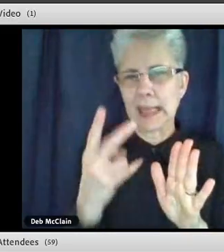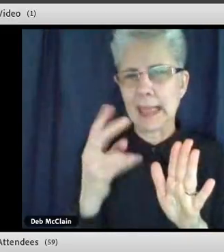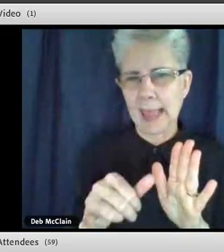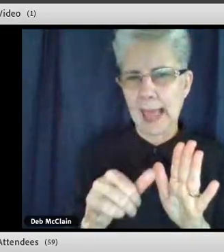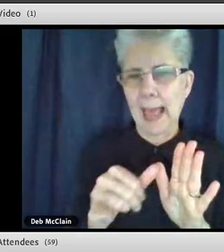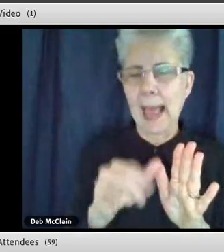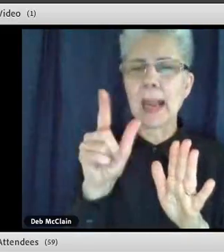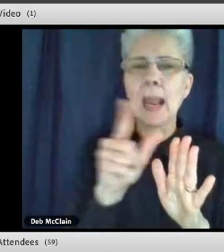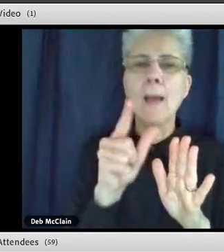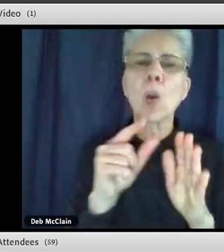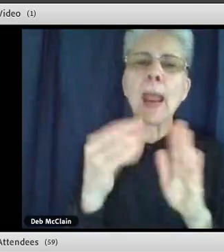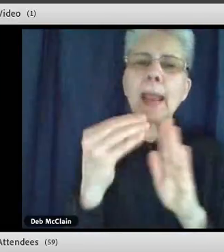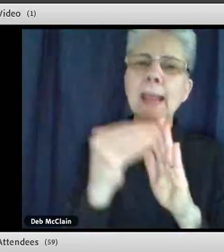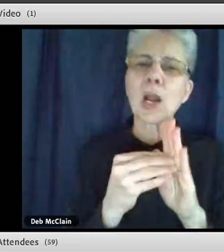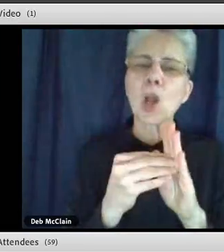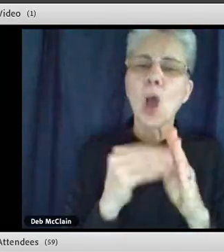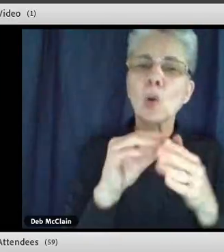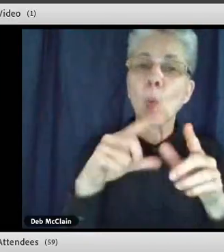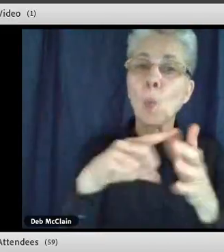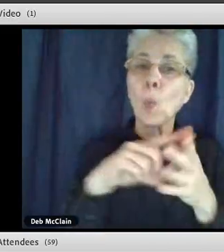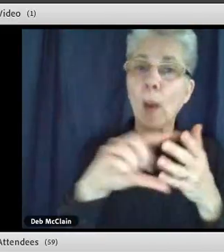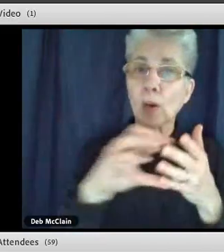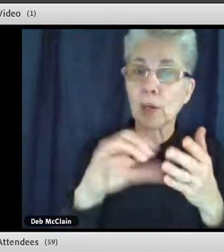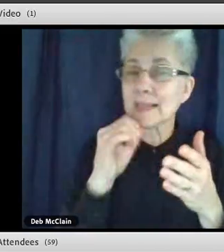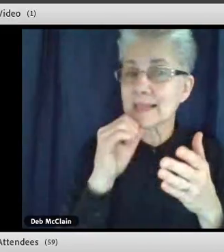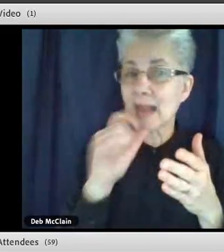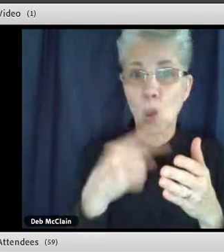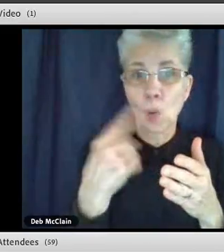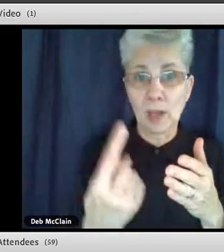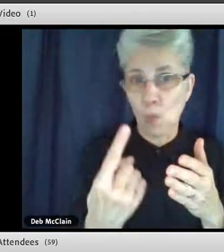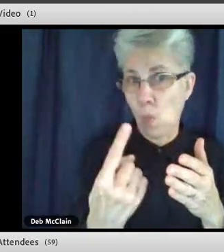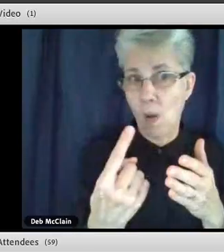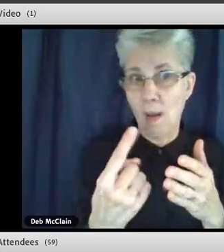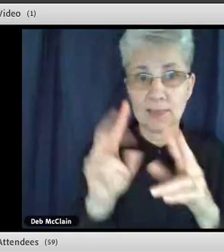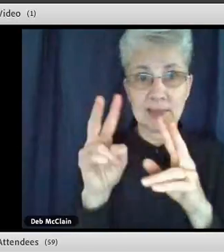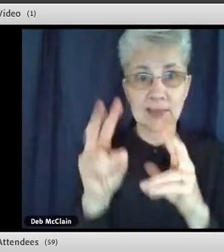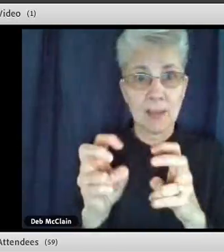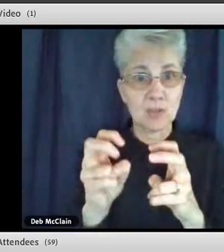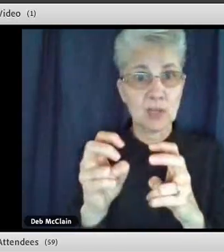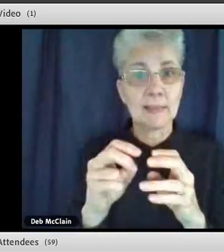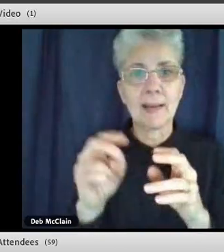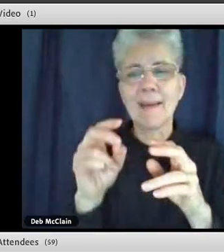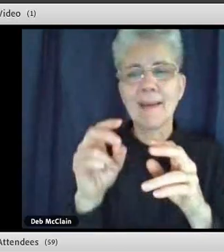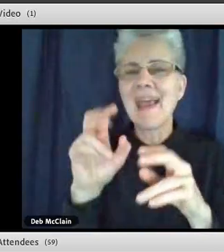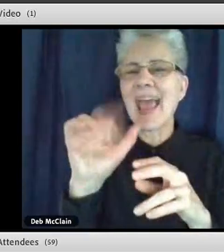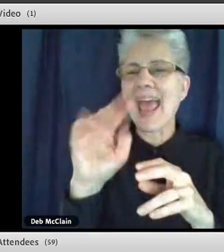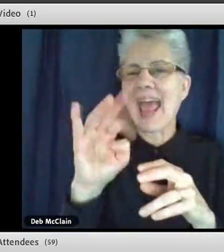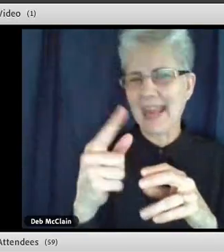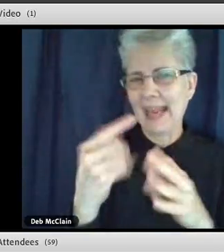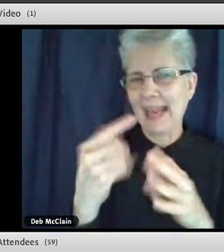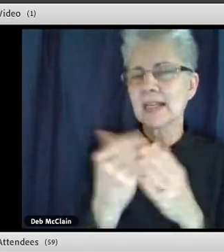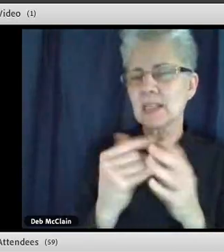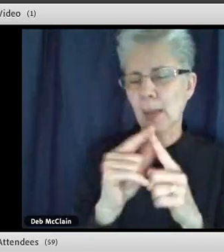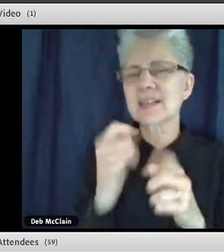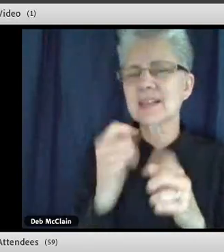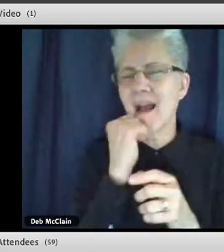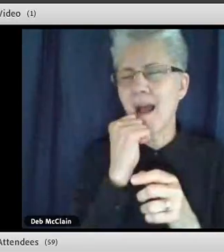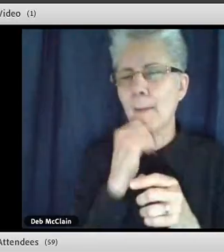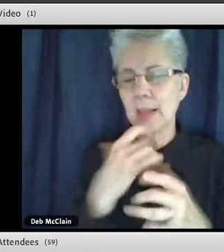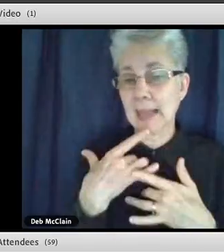catalog record. It's not the only one. It's not the only subject heading list, but it's a very common one. So